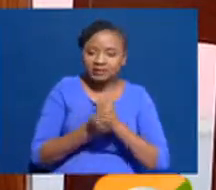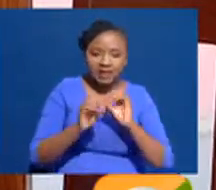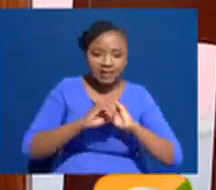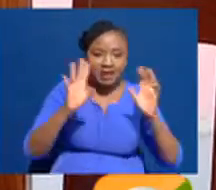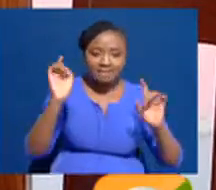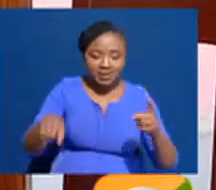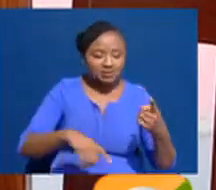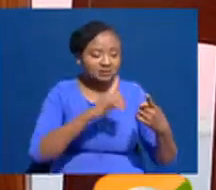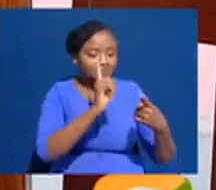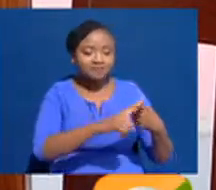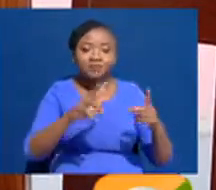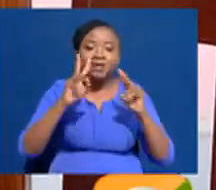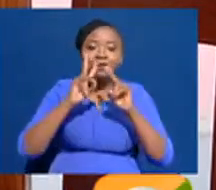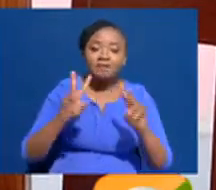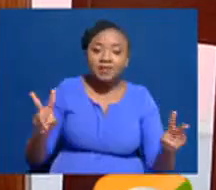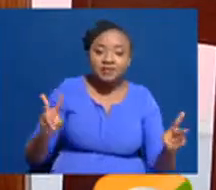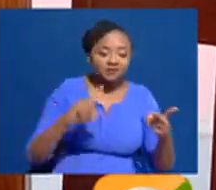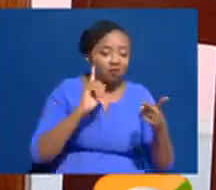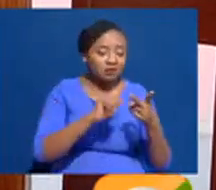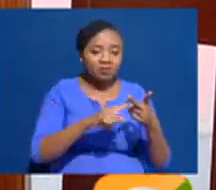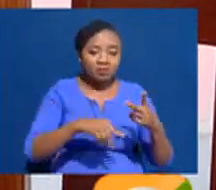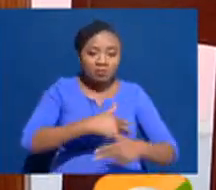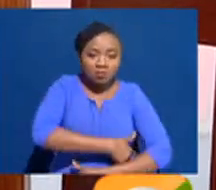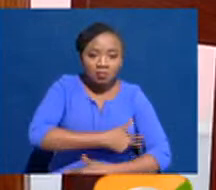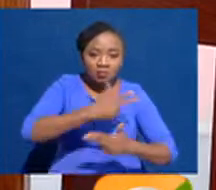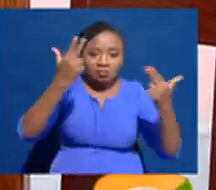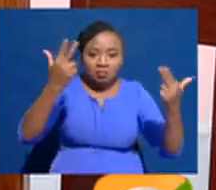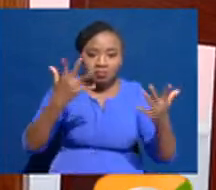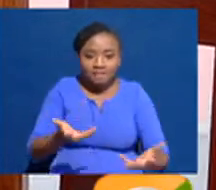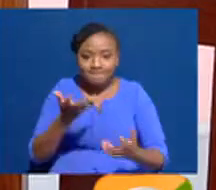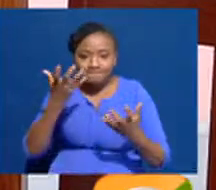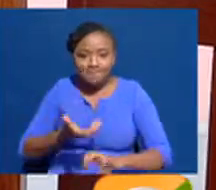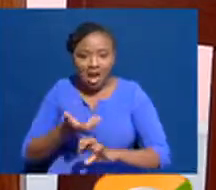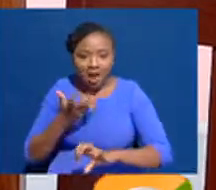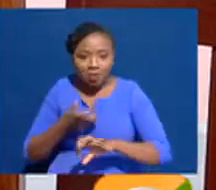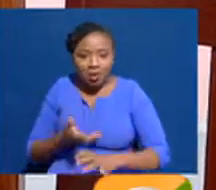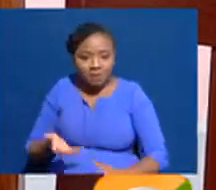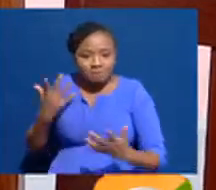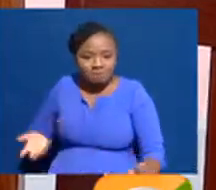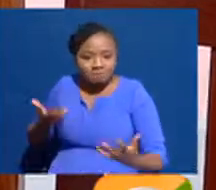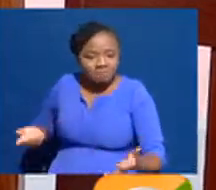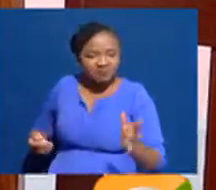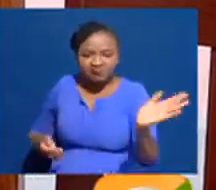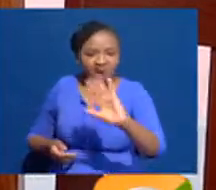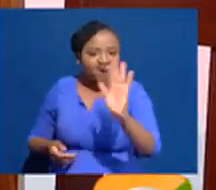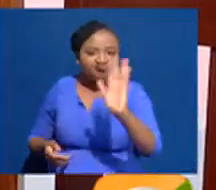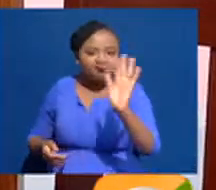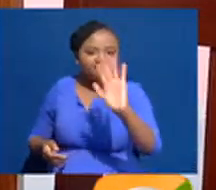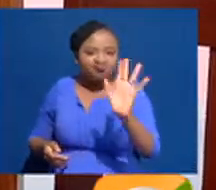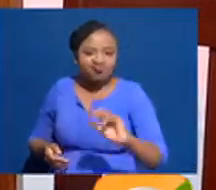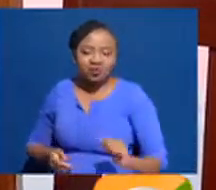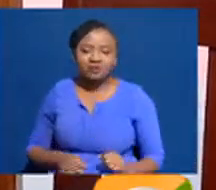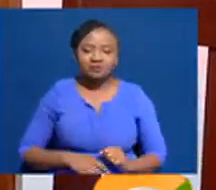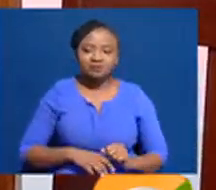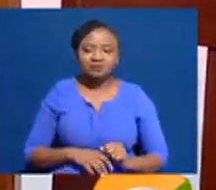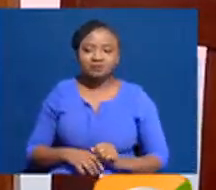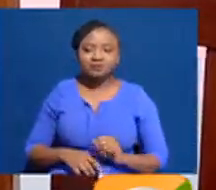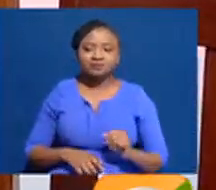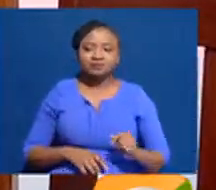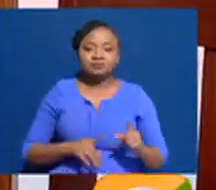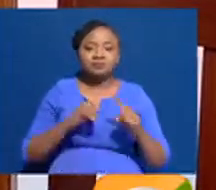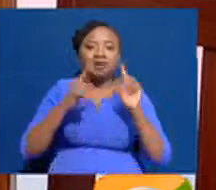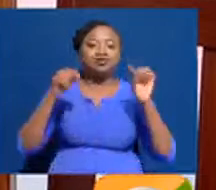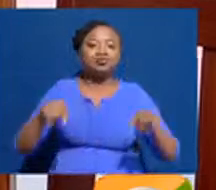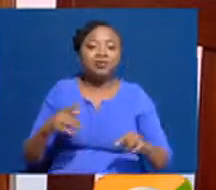peaceful. We must not have armed people in a demonstration. These are goons from UDA. And period. Today we